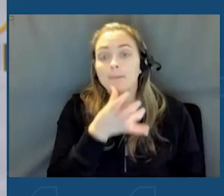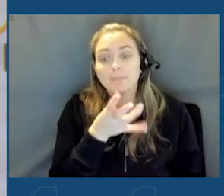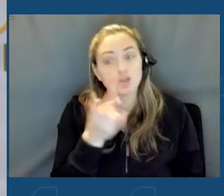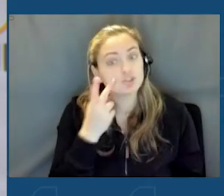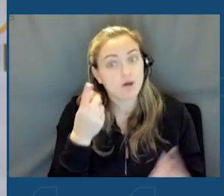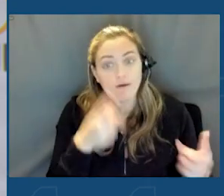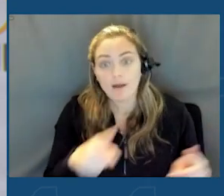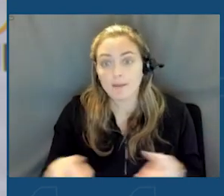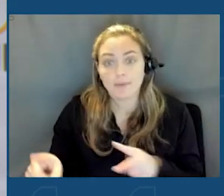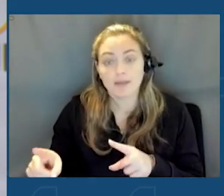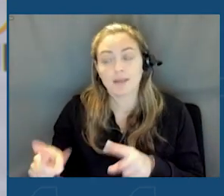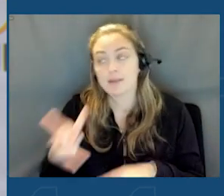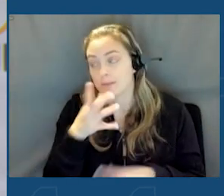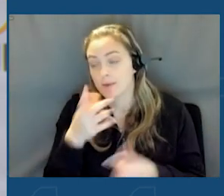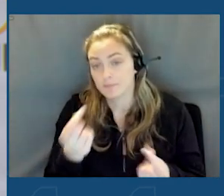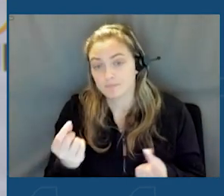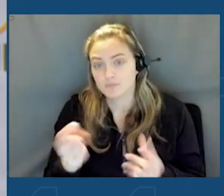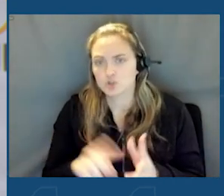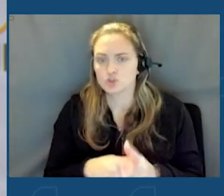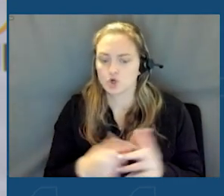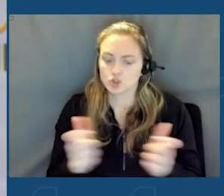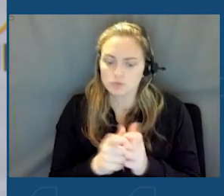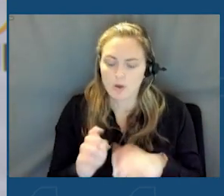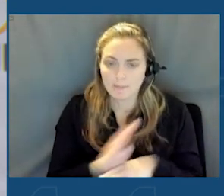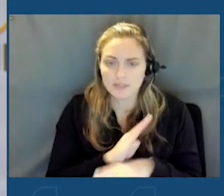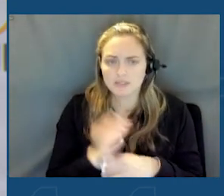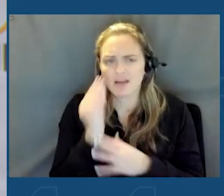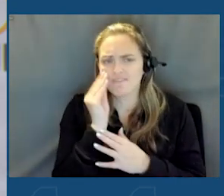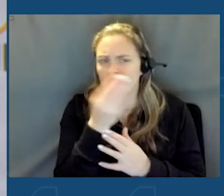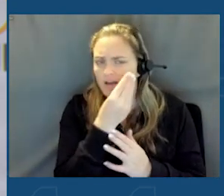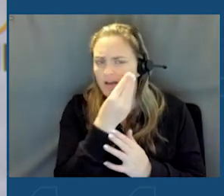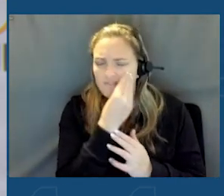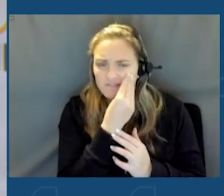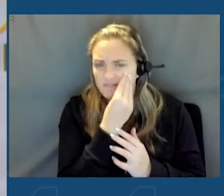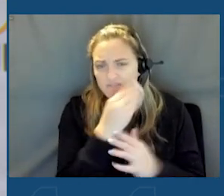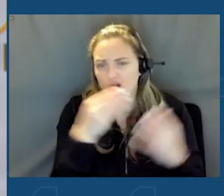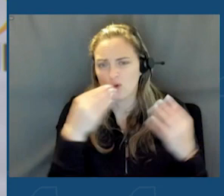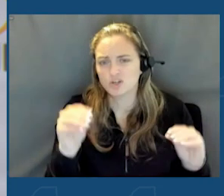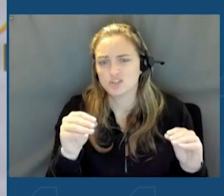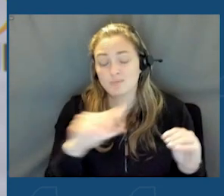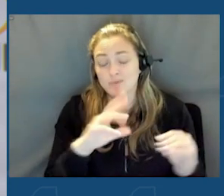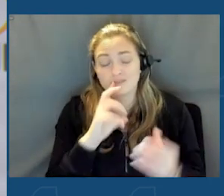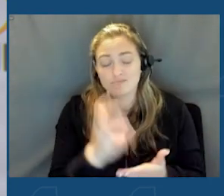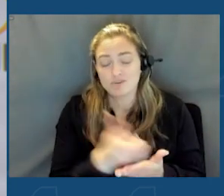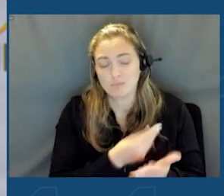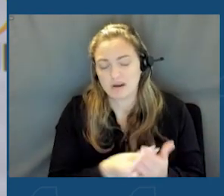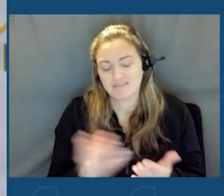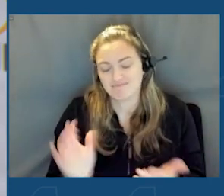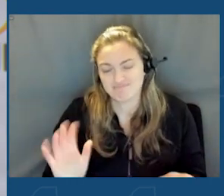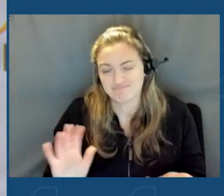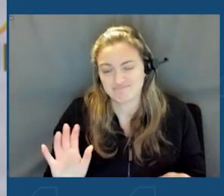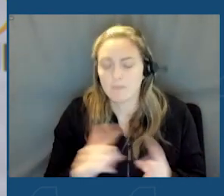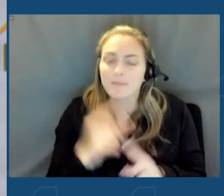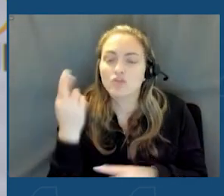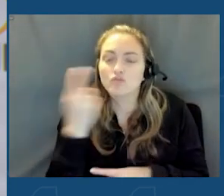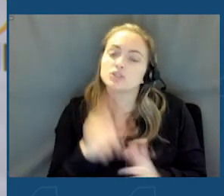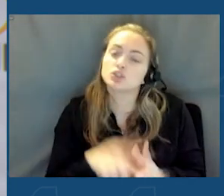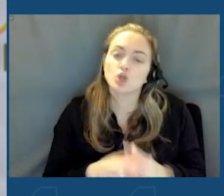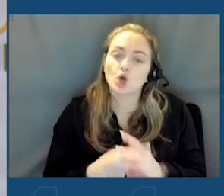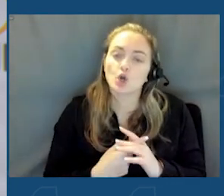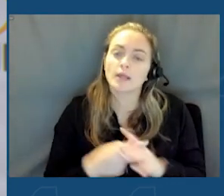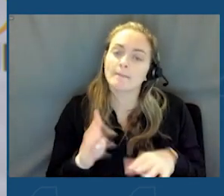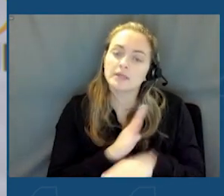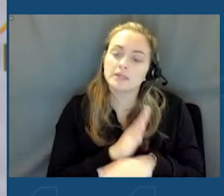thing she did. She started a small business, a flower shop. It never made a dime. She's not great in business. The reason she started a flower shop in my